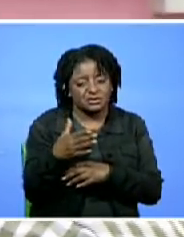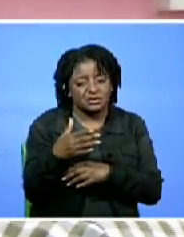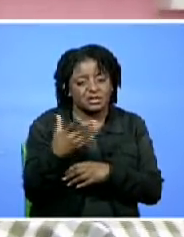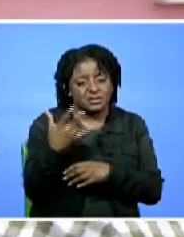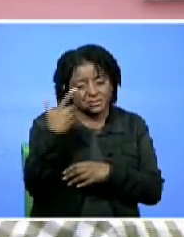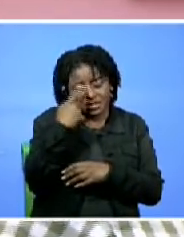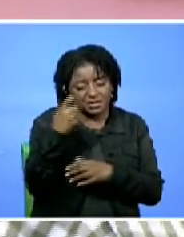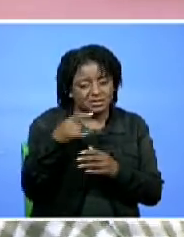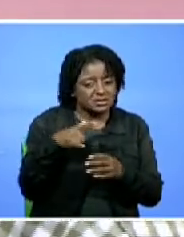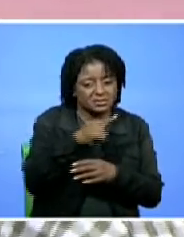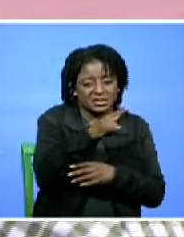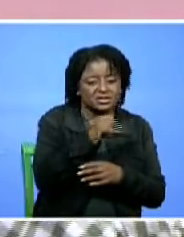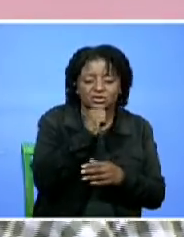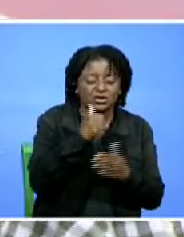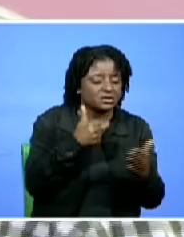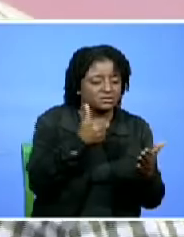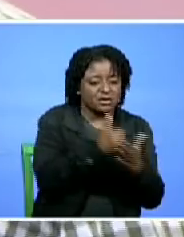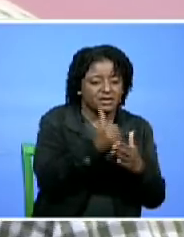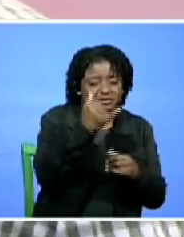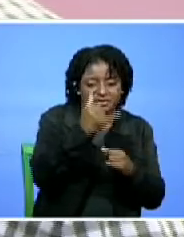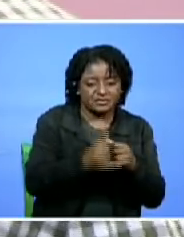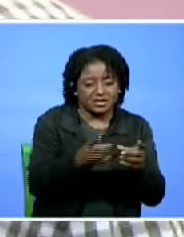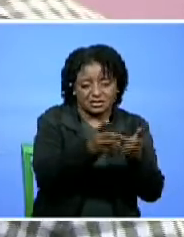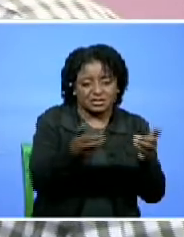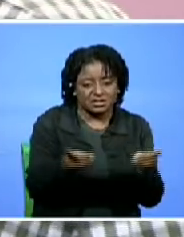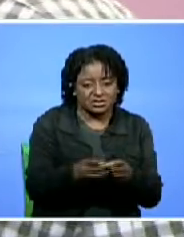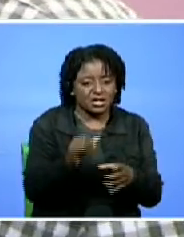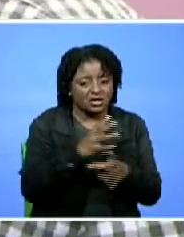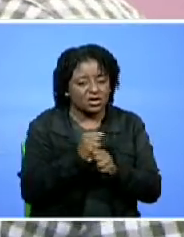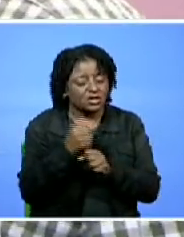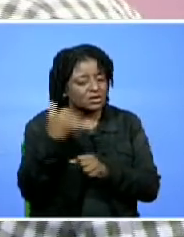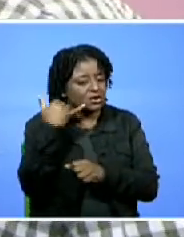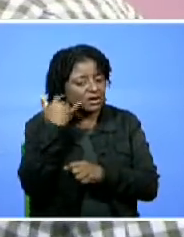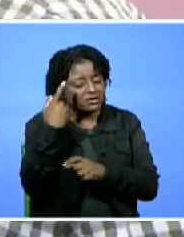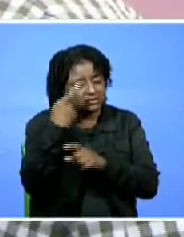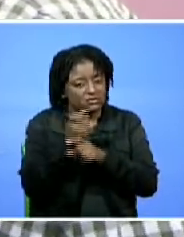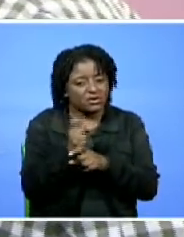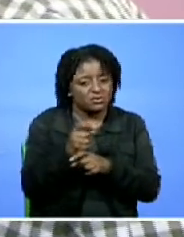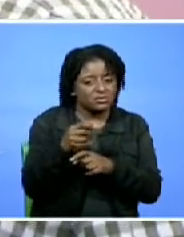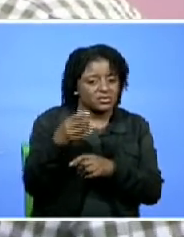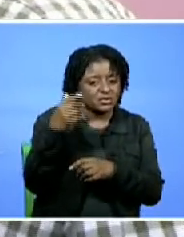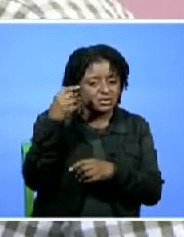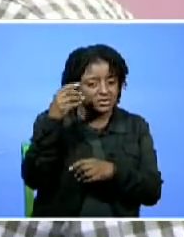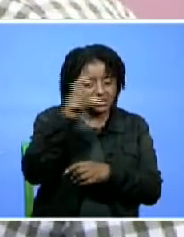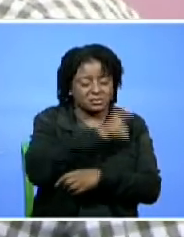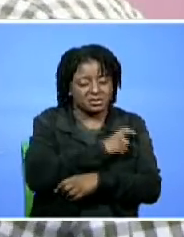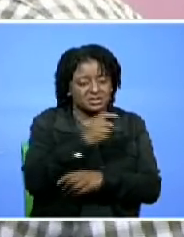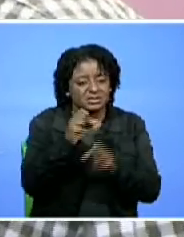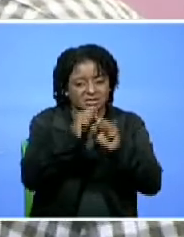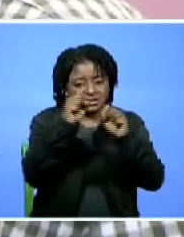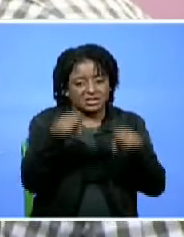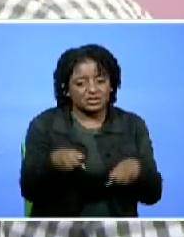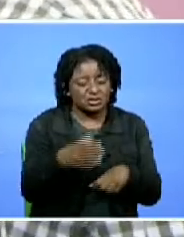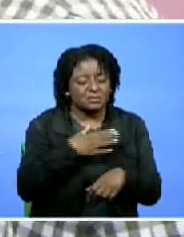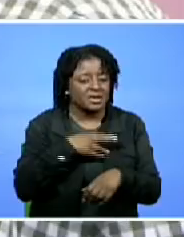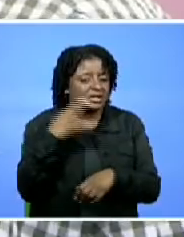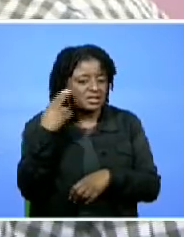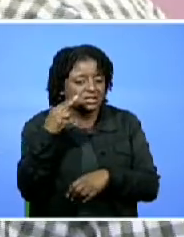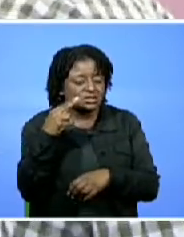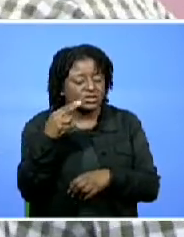didn't reach its final destination. Got a call from the police station asking if I hear anything. My niece had